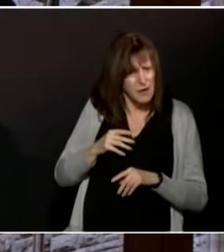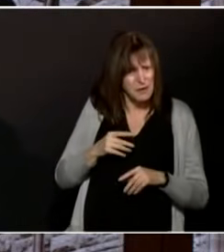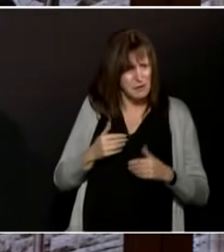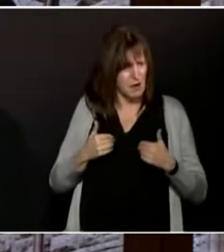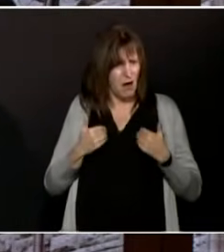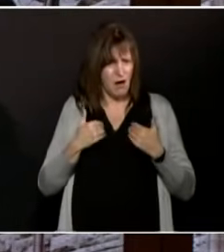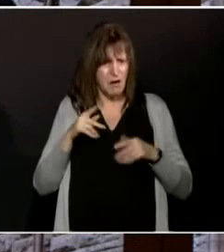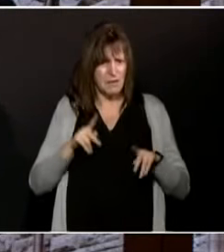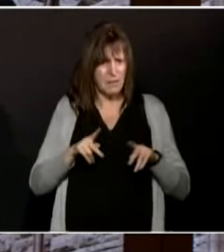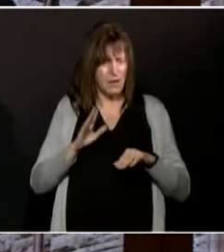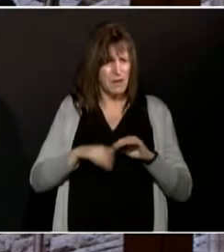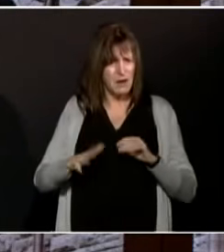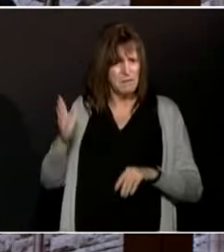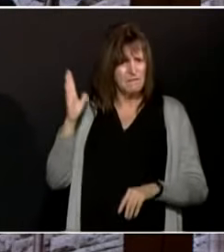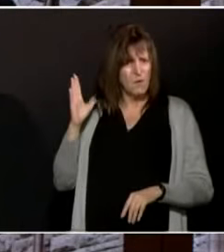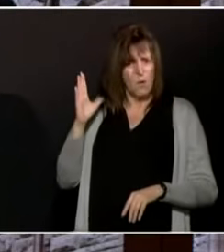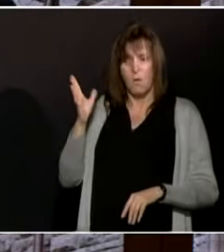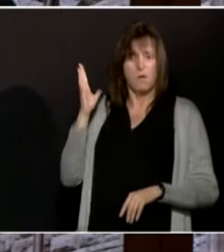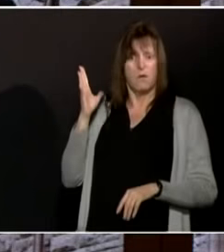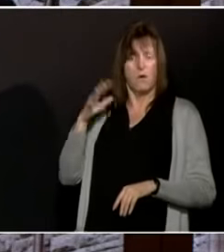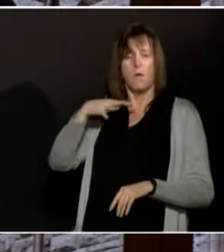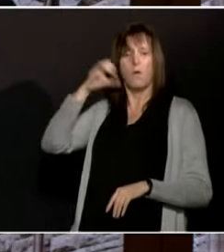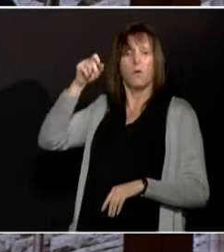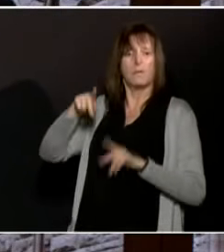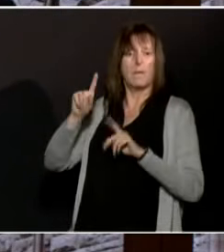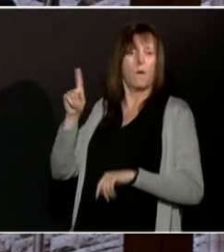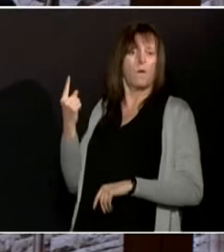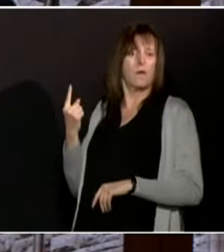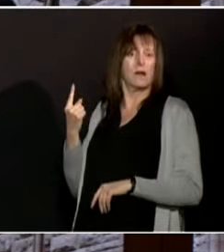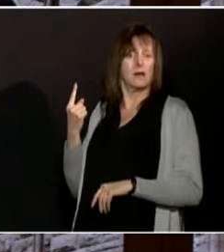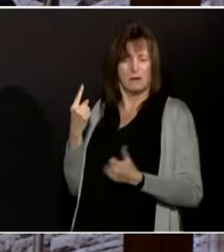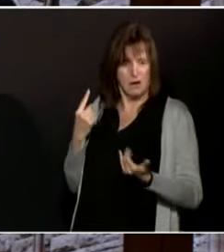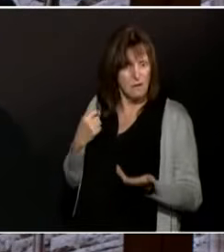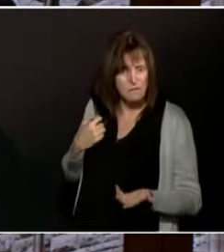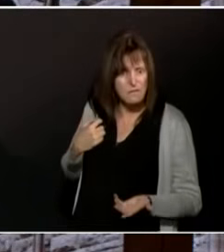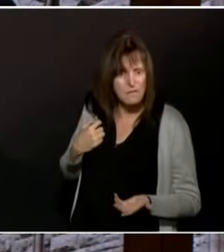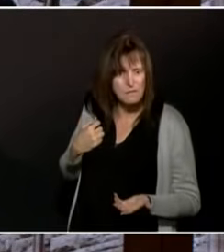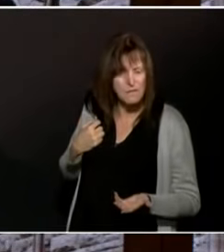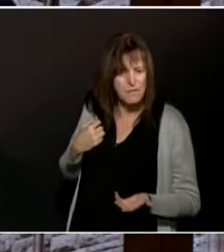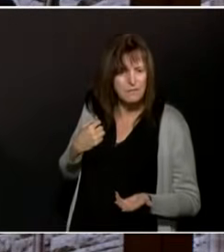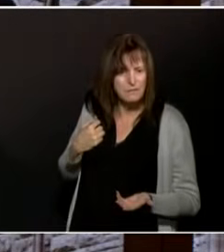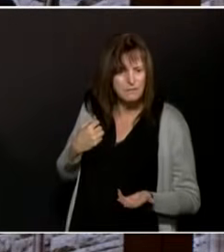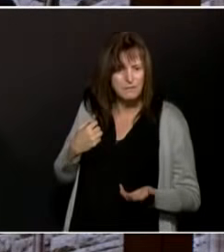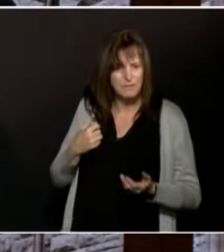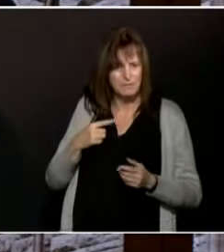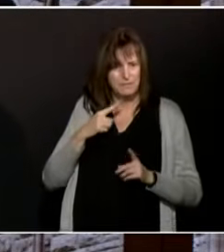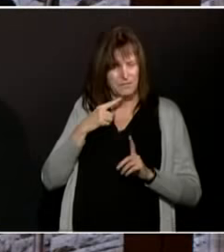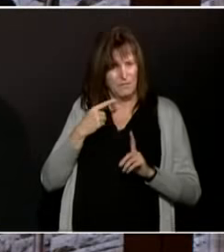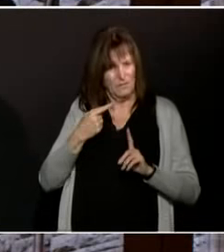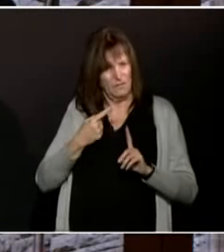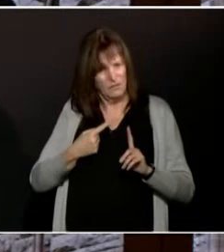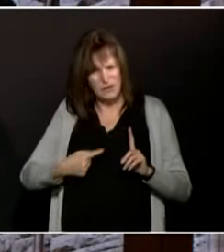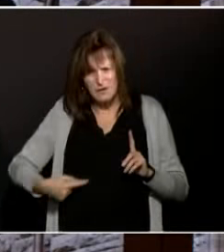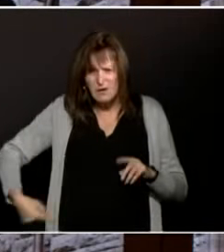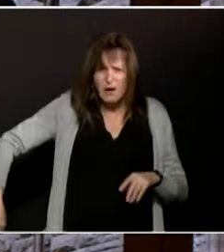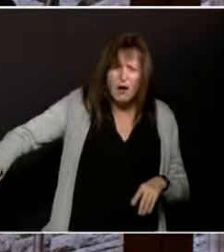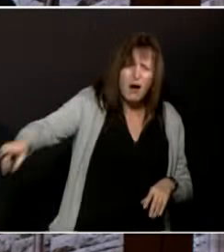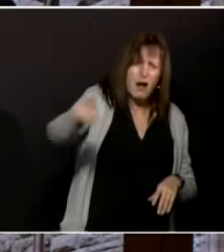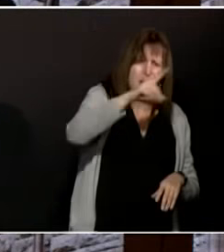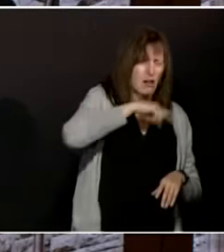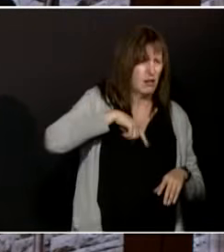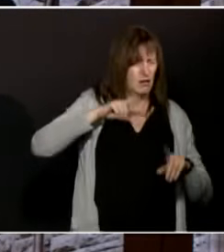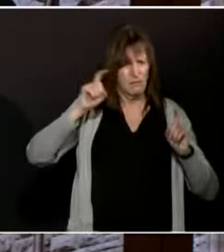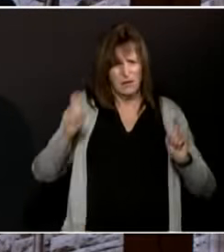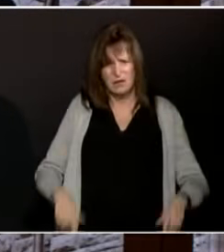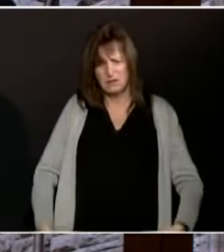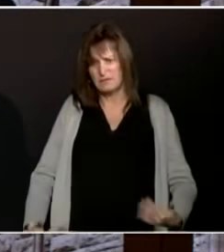society. So that means everyone has to take really strict adherence to the measures. One of the things that Dr. Brown's alluded